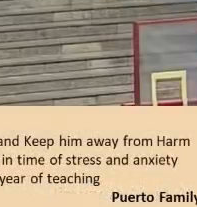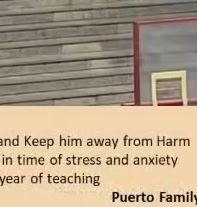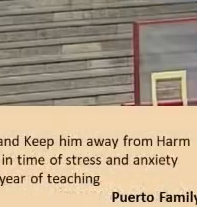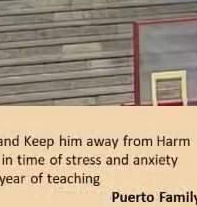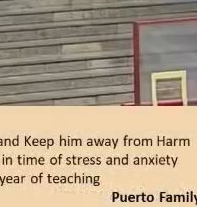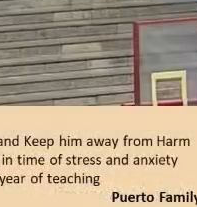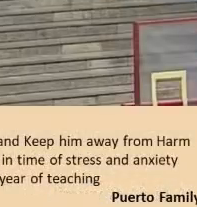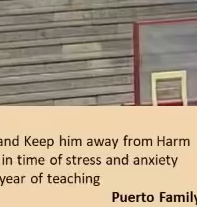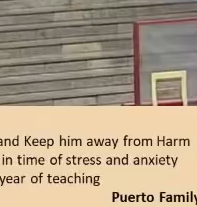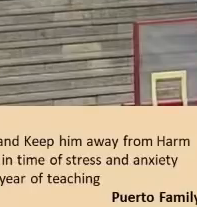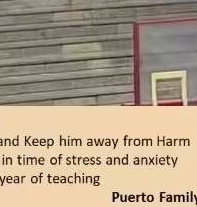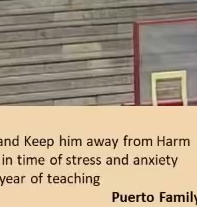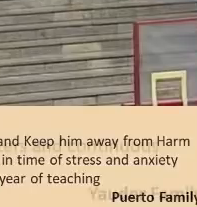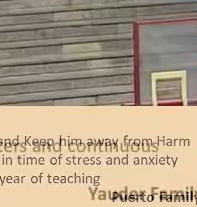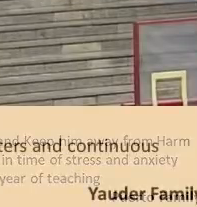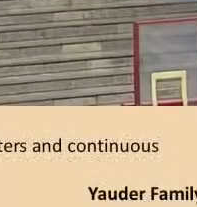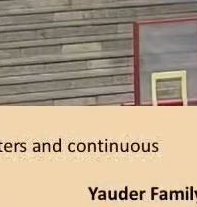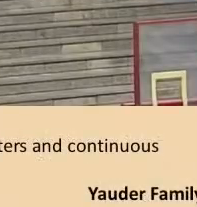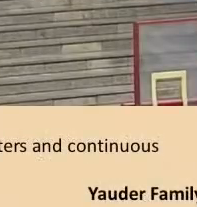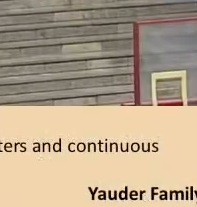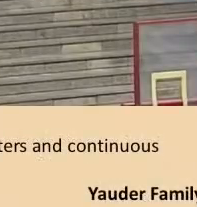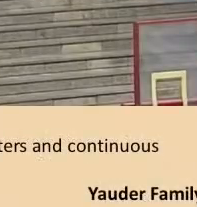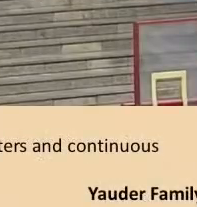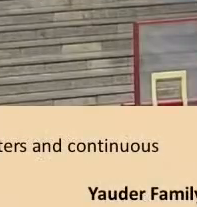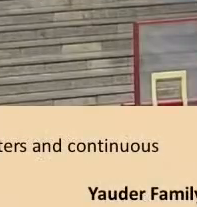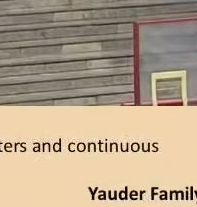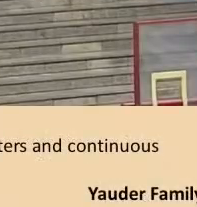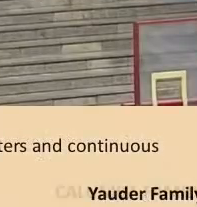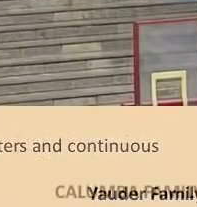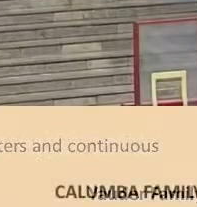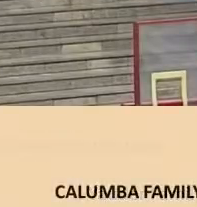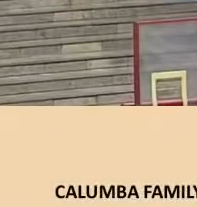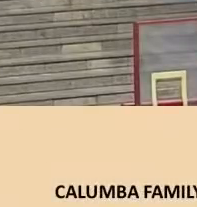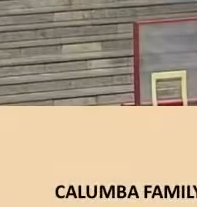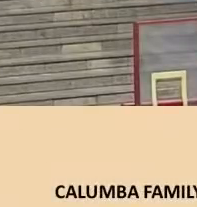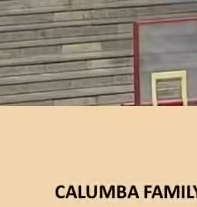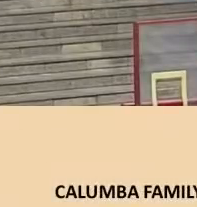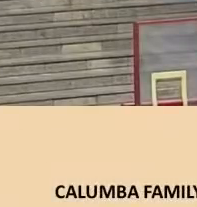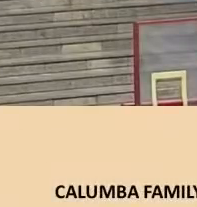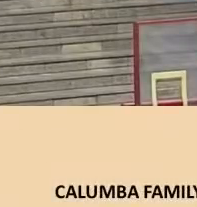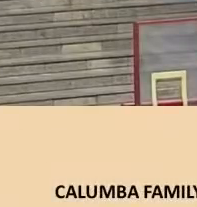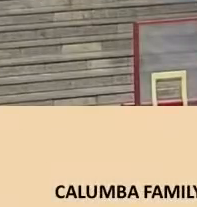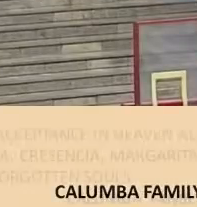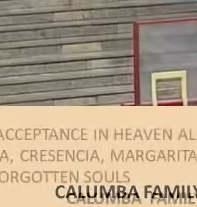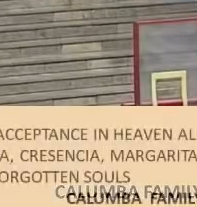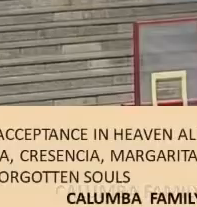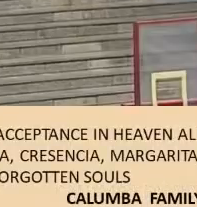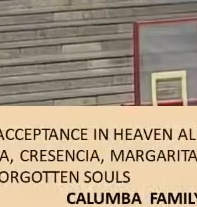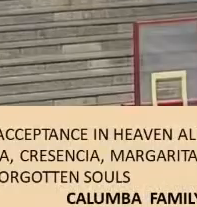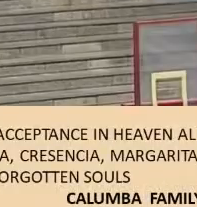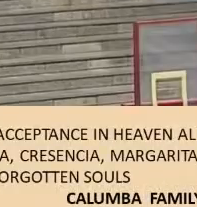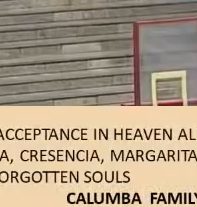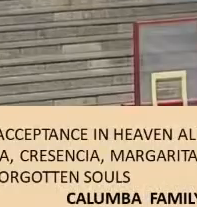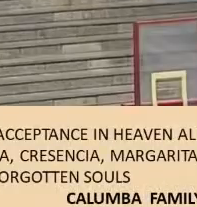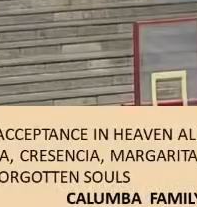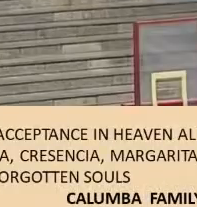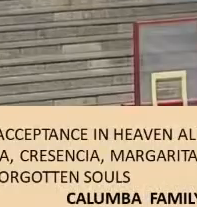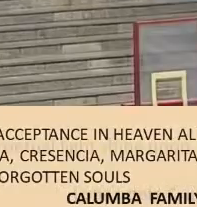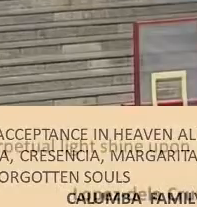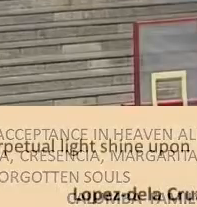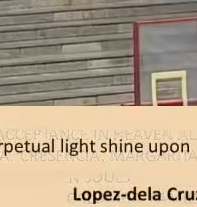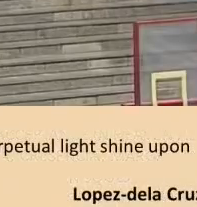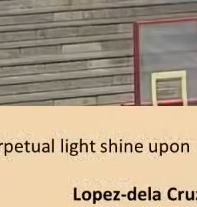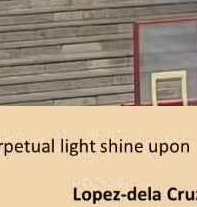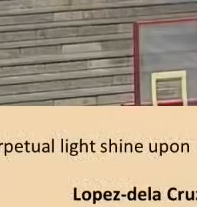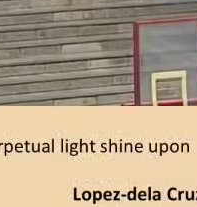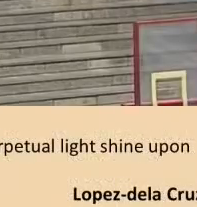the beginning, is now, and ever shall be, world without end. Amen. Our Mother of Good Counsel, pray for